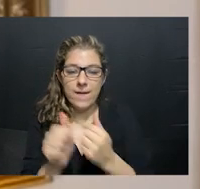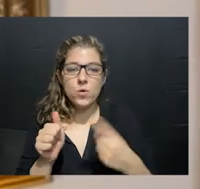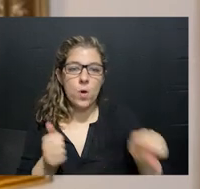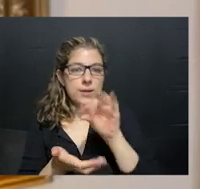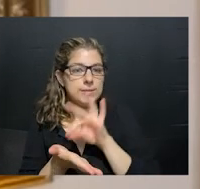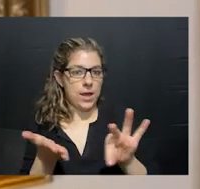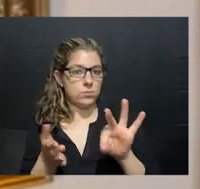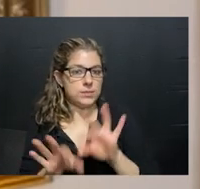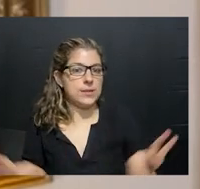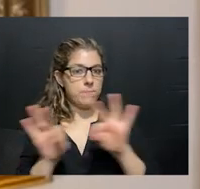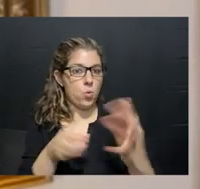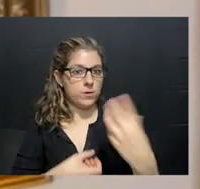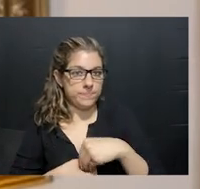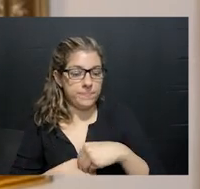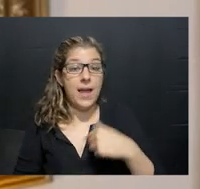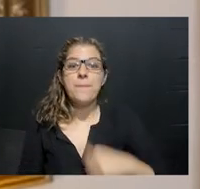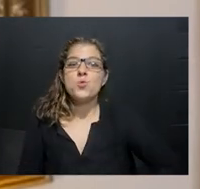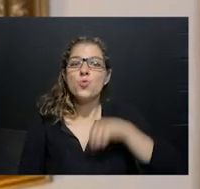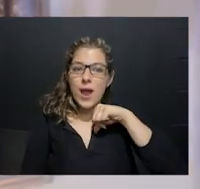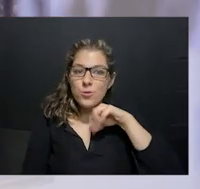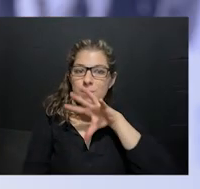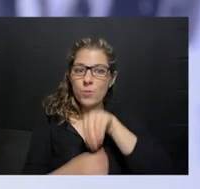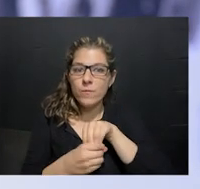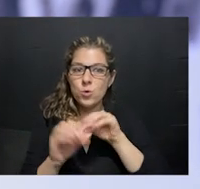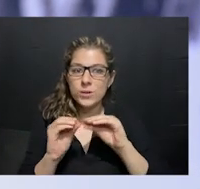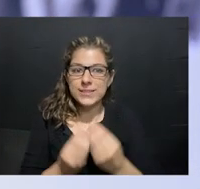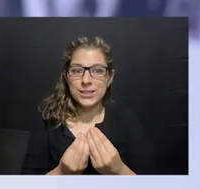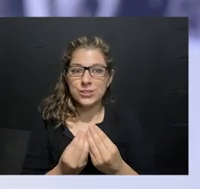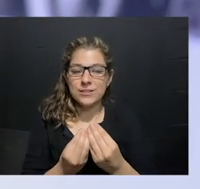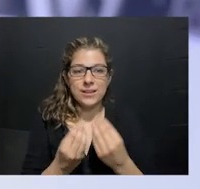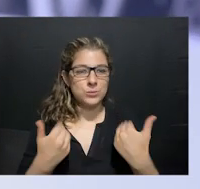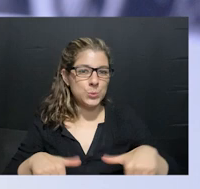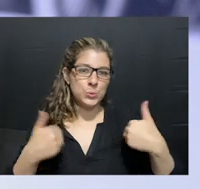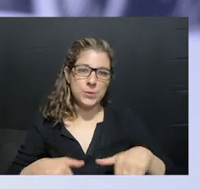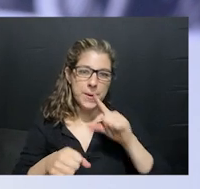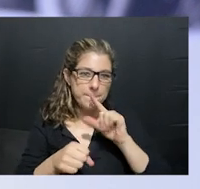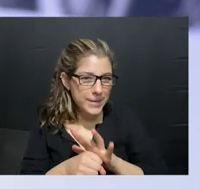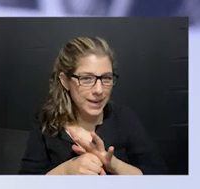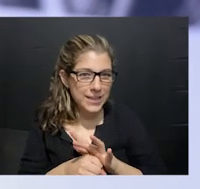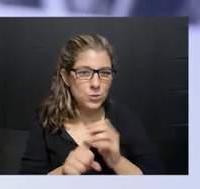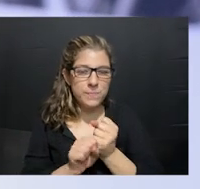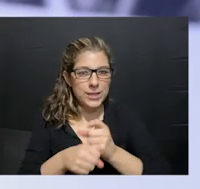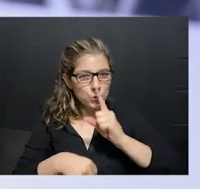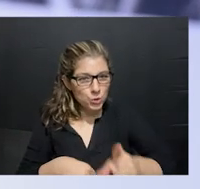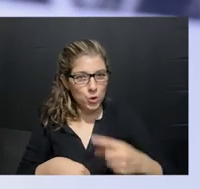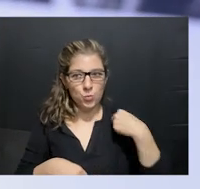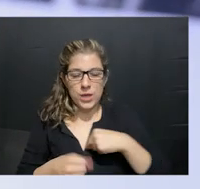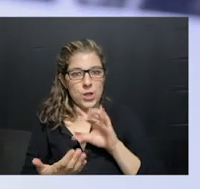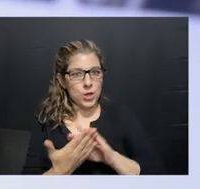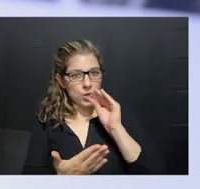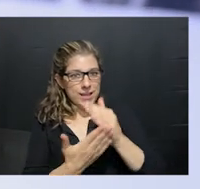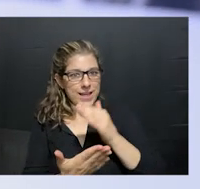counts. I'm proud to be a part of an organization that is so committed to making sure that we learn